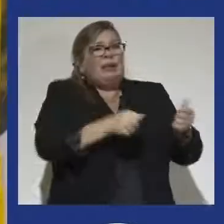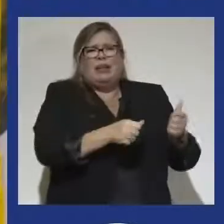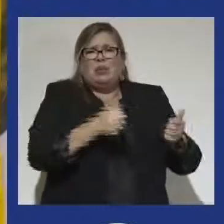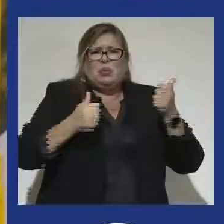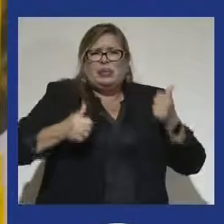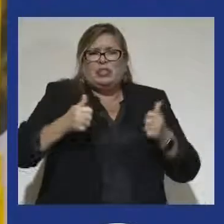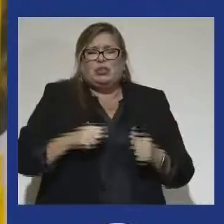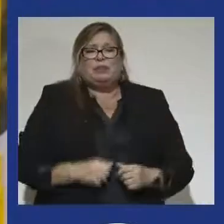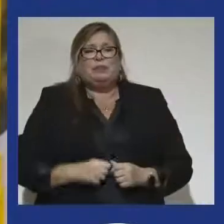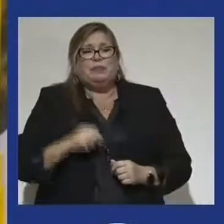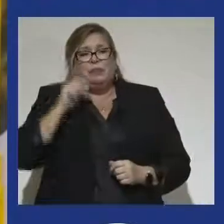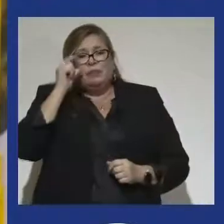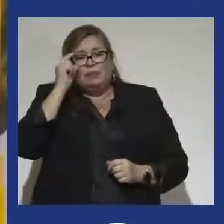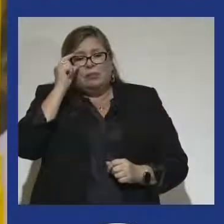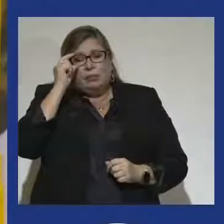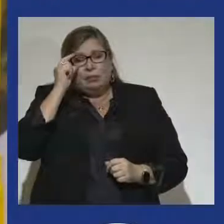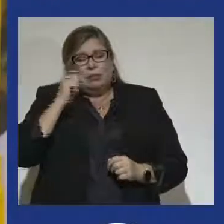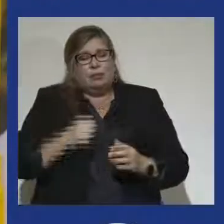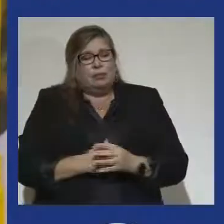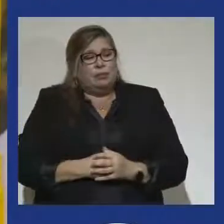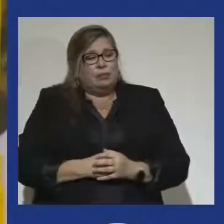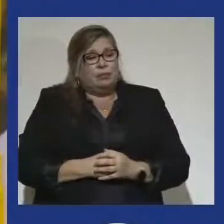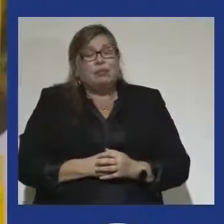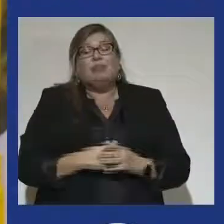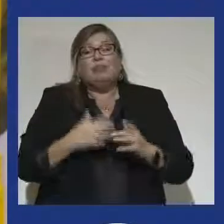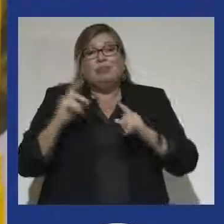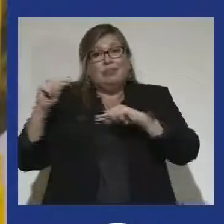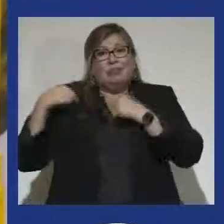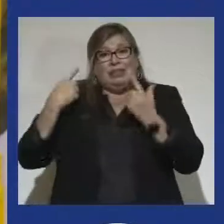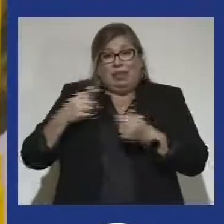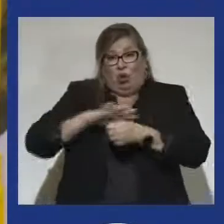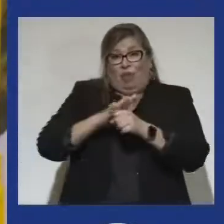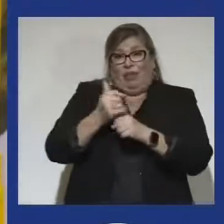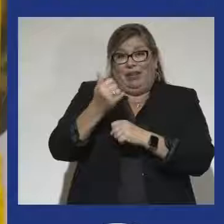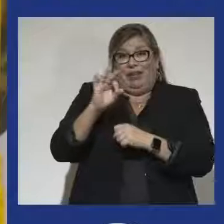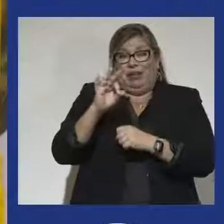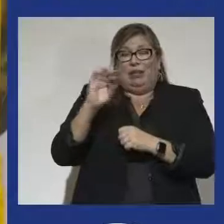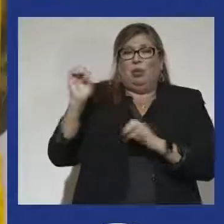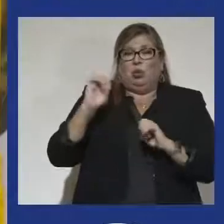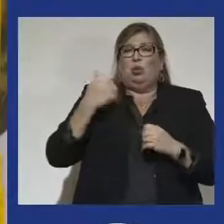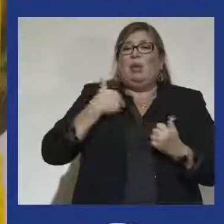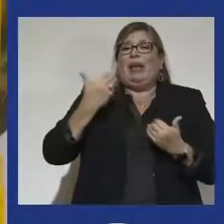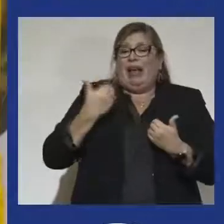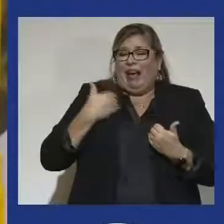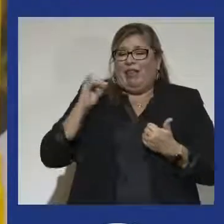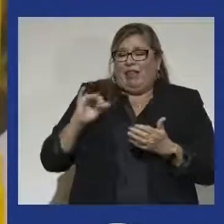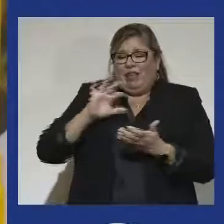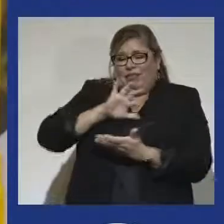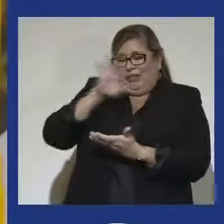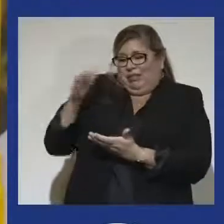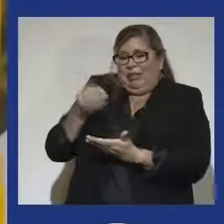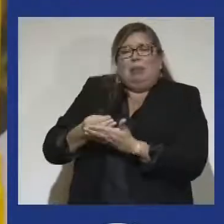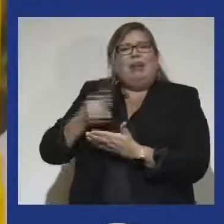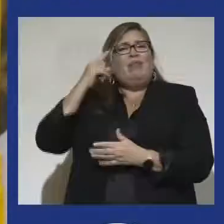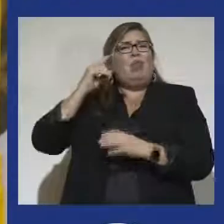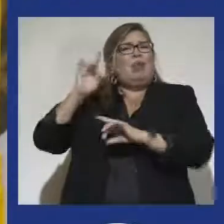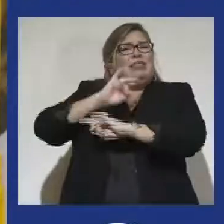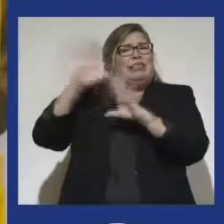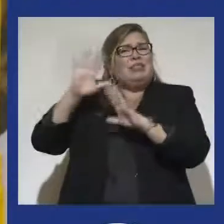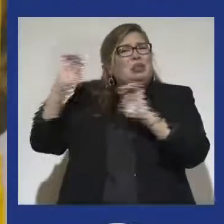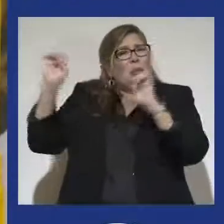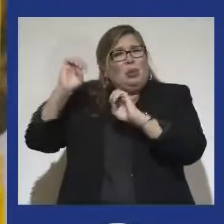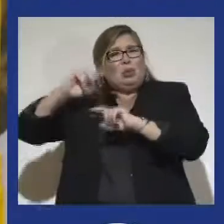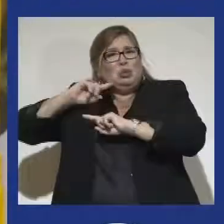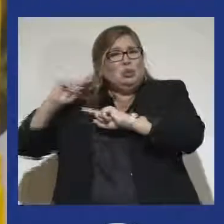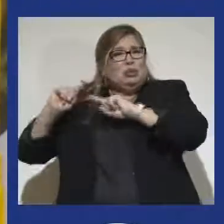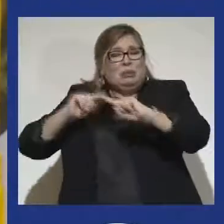Since we've been in the COVID-19 emergency, we have this account, the disaster response emergency account, and that